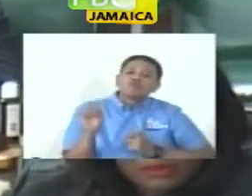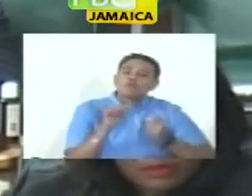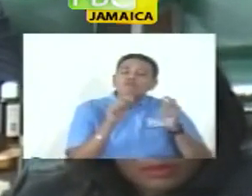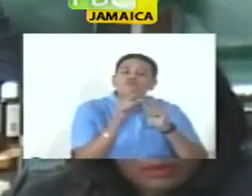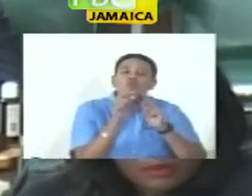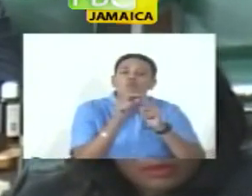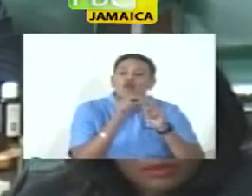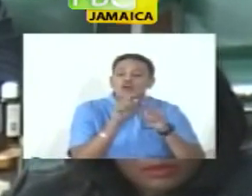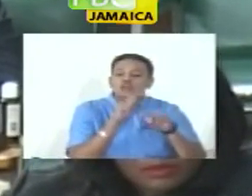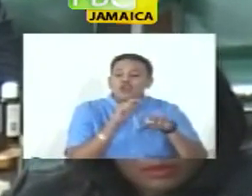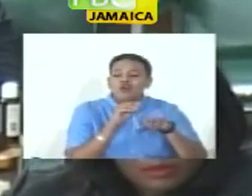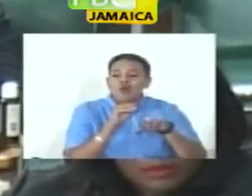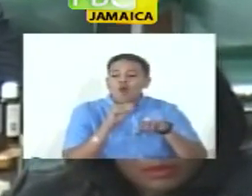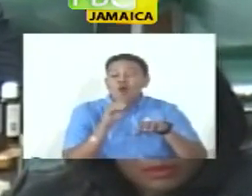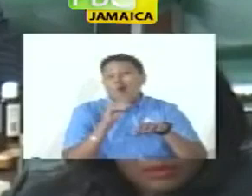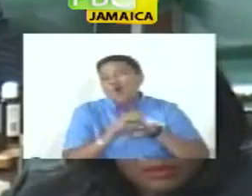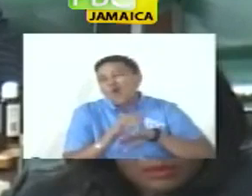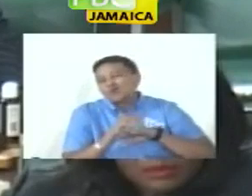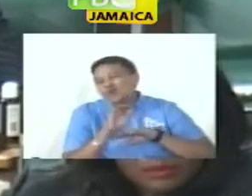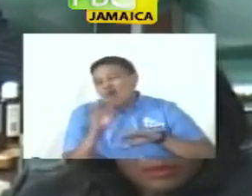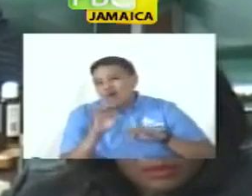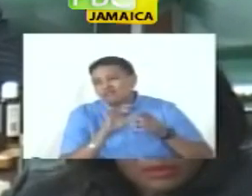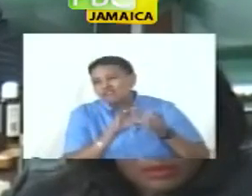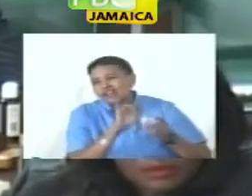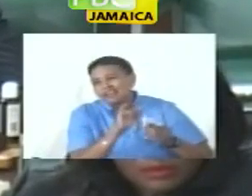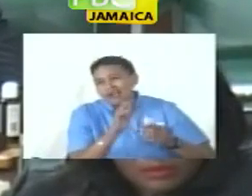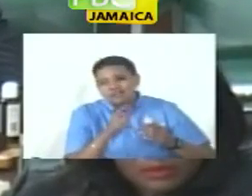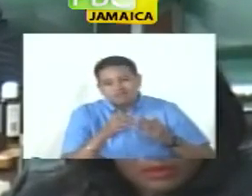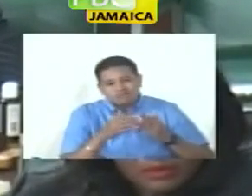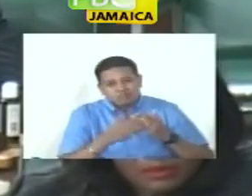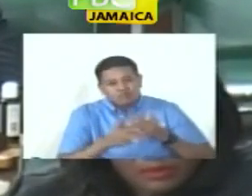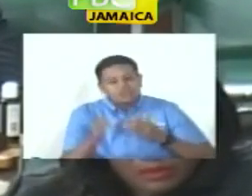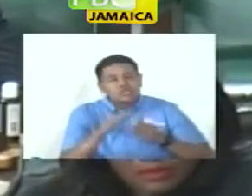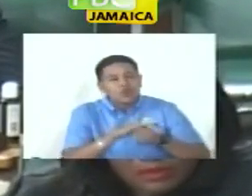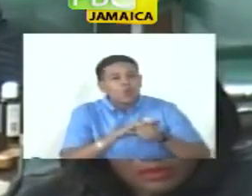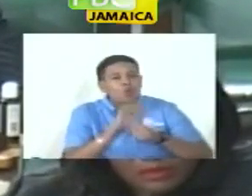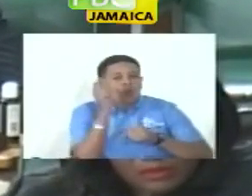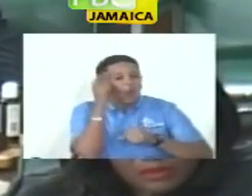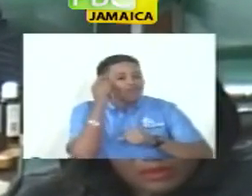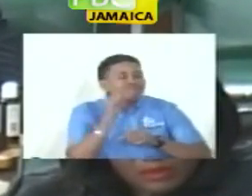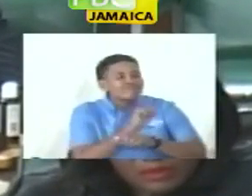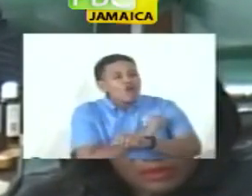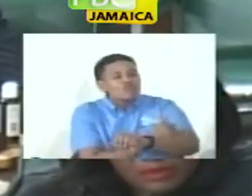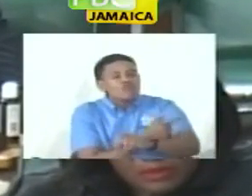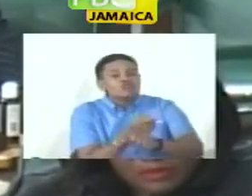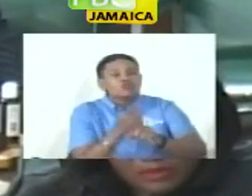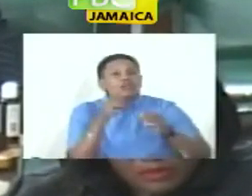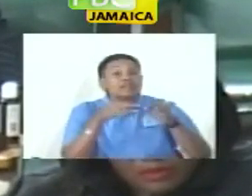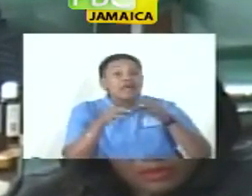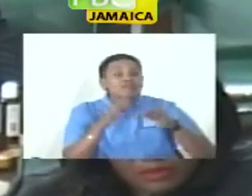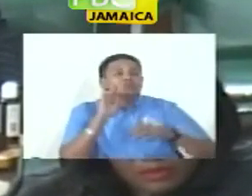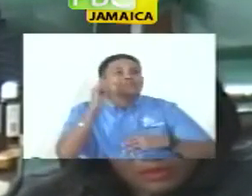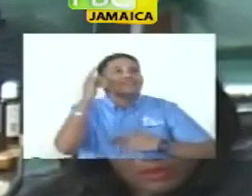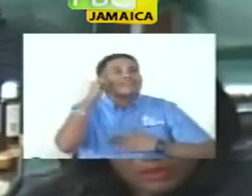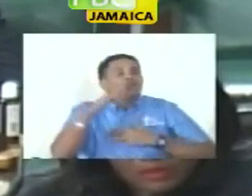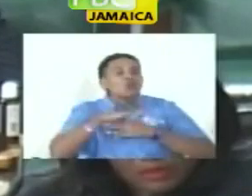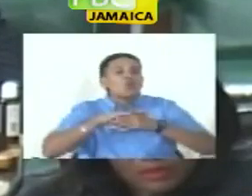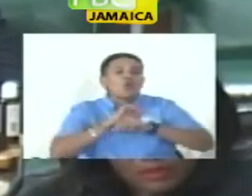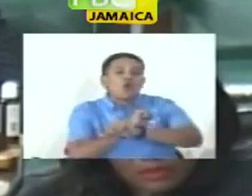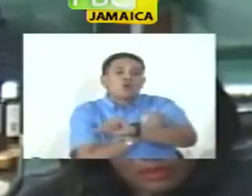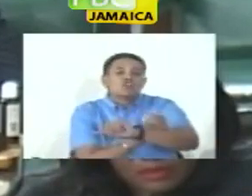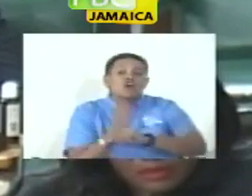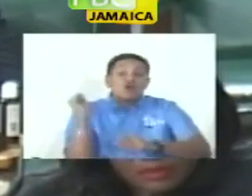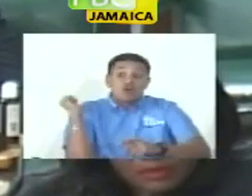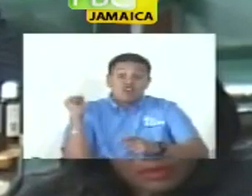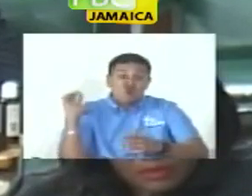words council of in that precede local authority, so that the definition will actually be that it's the local authority, all aspects of